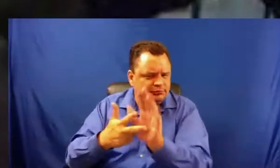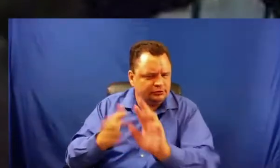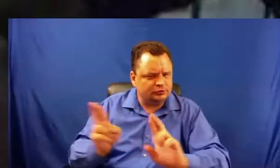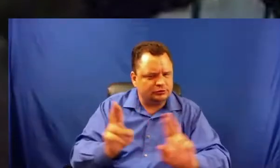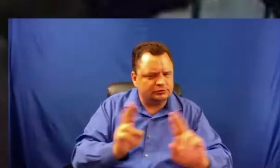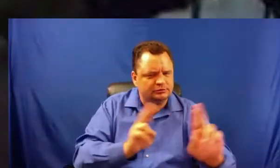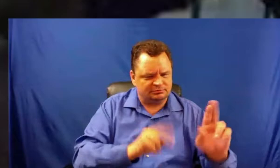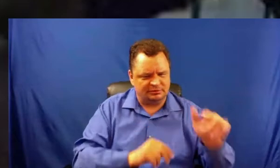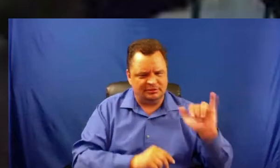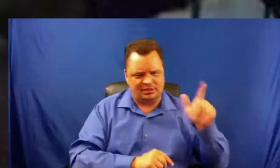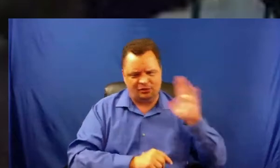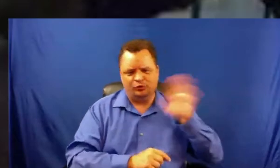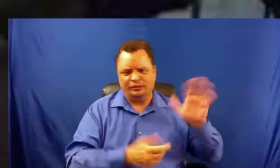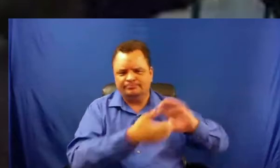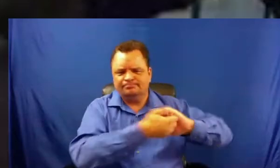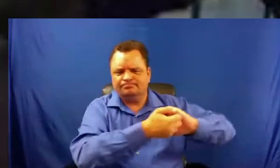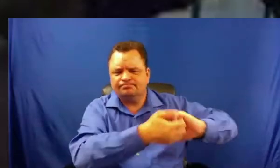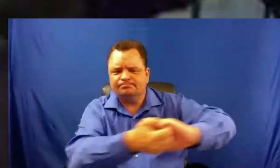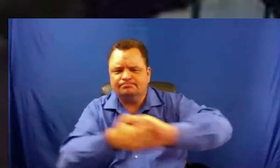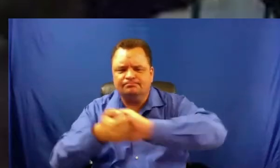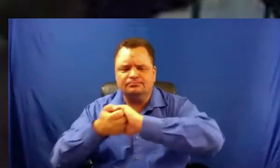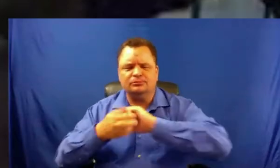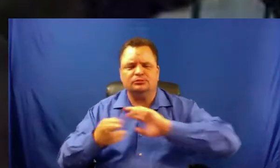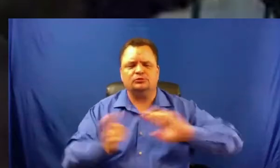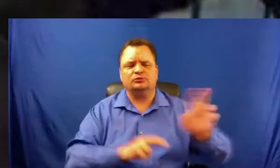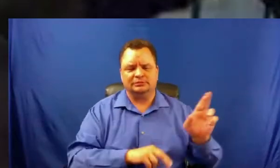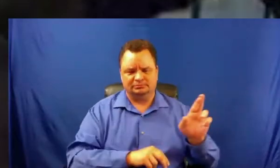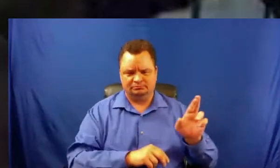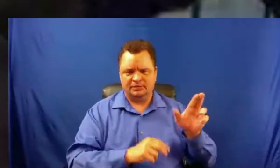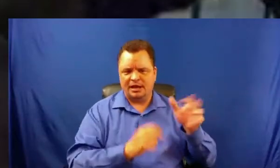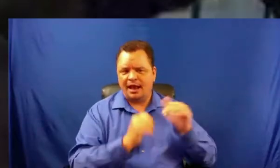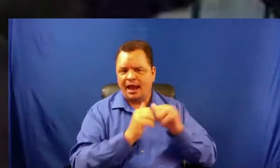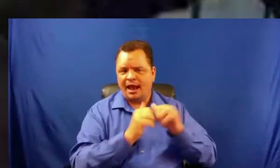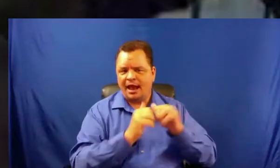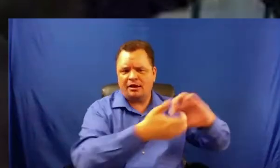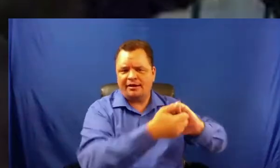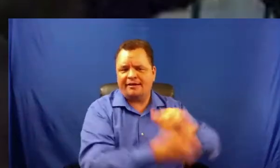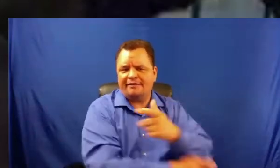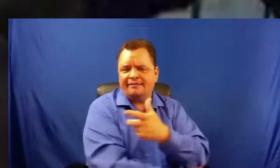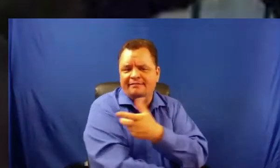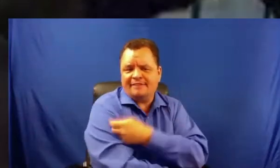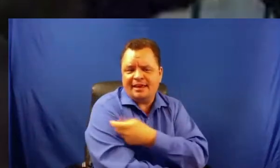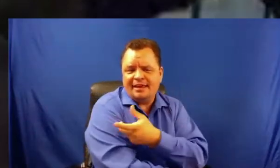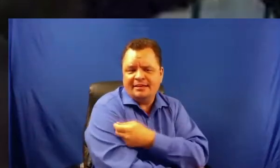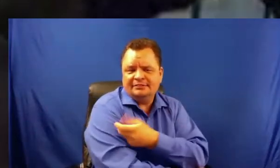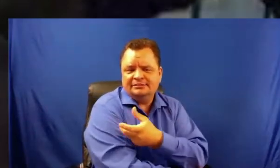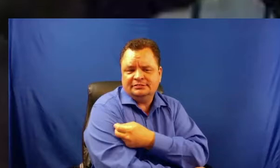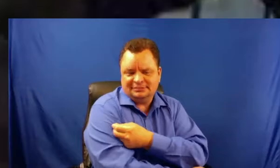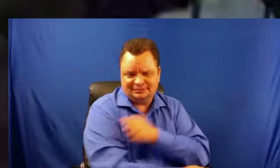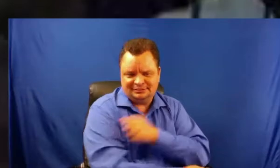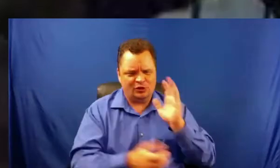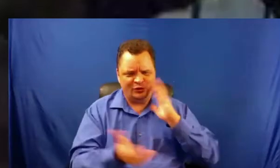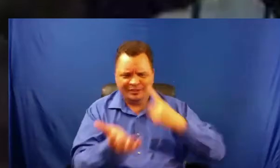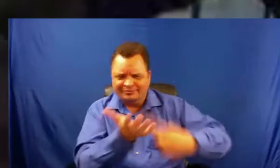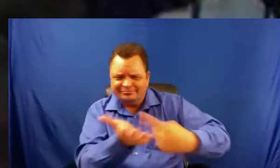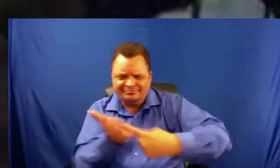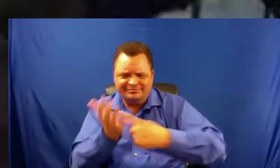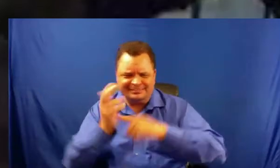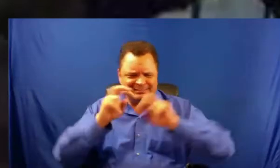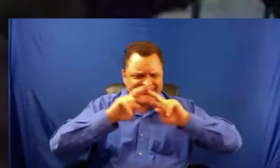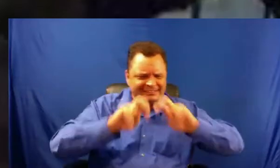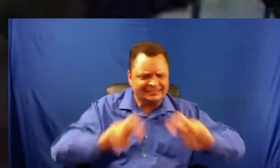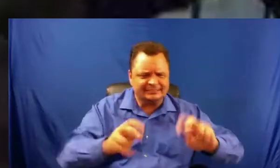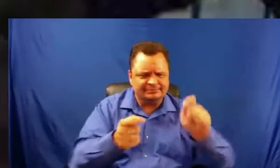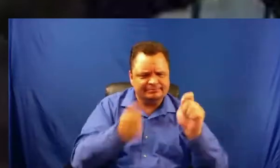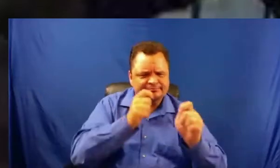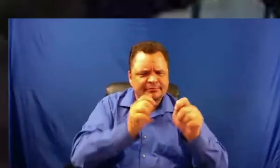ties, and also on our Vaccine Consortium participation, where we discuss policy and what dynamics